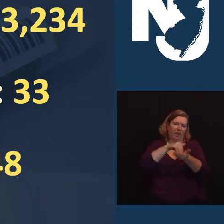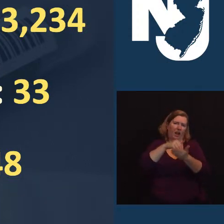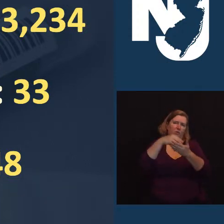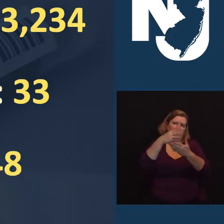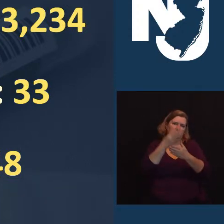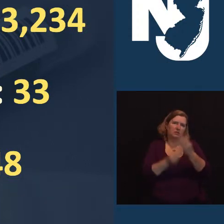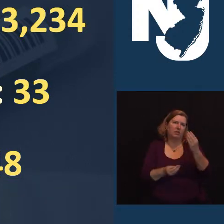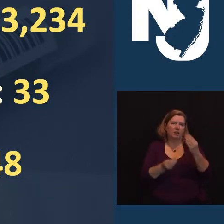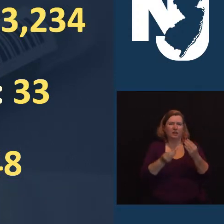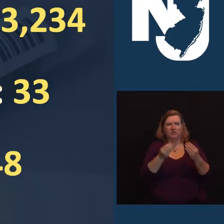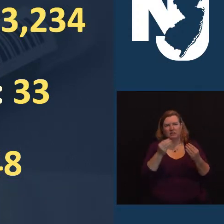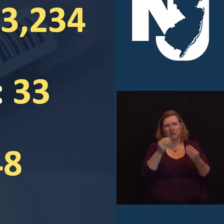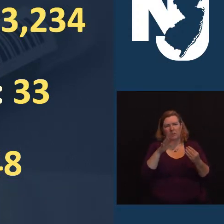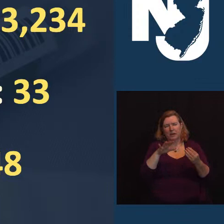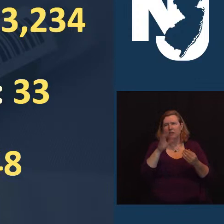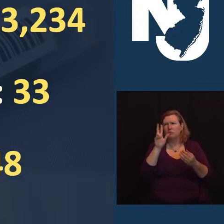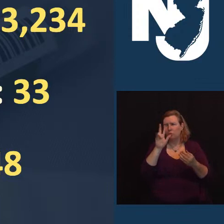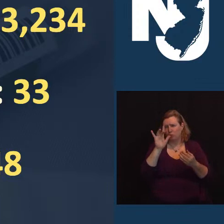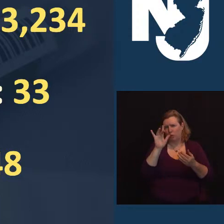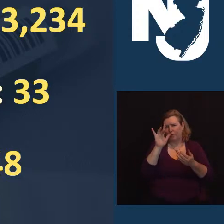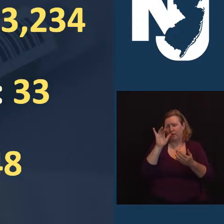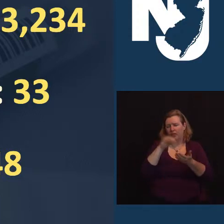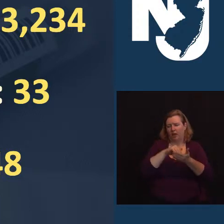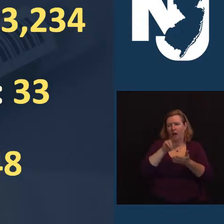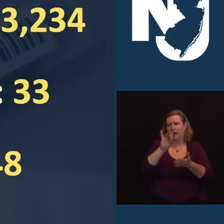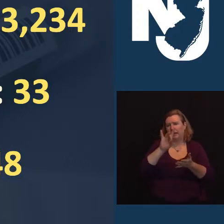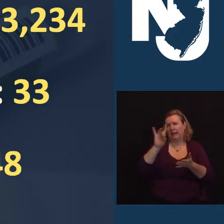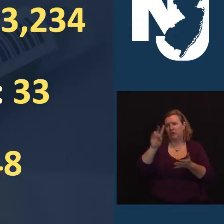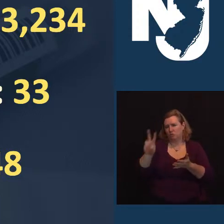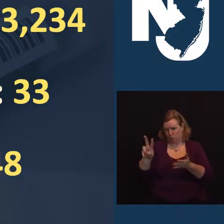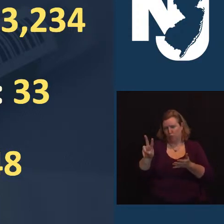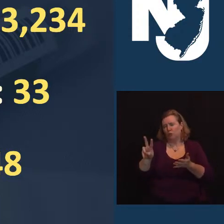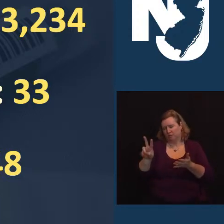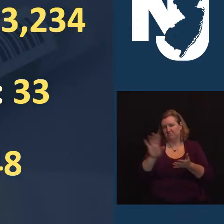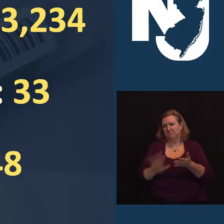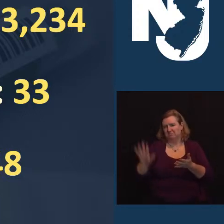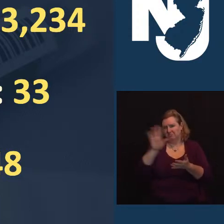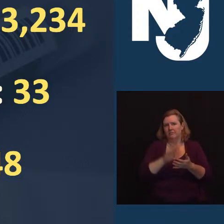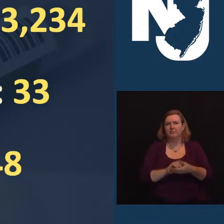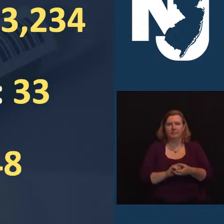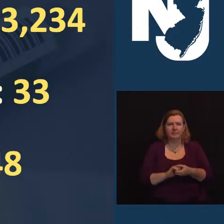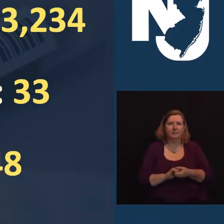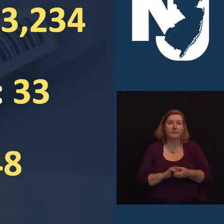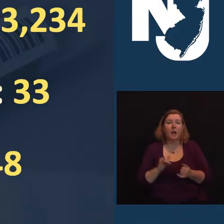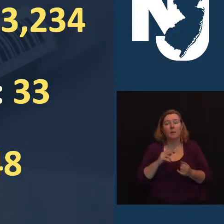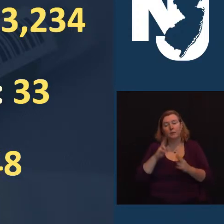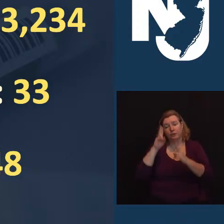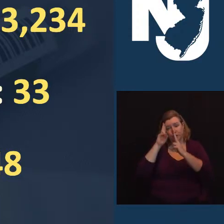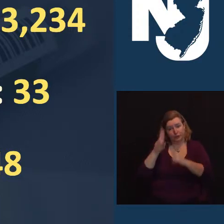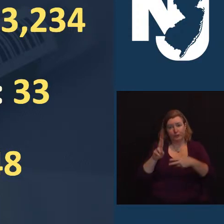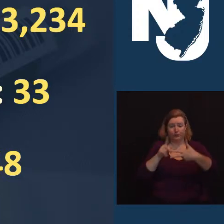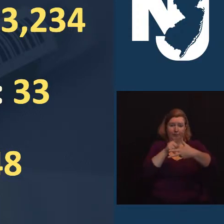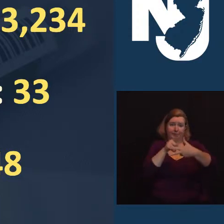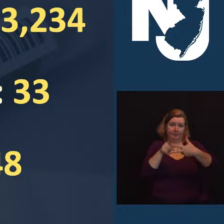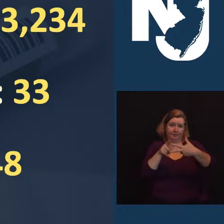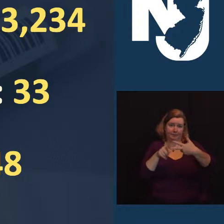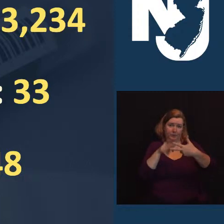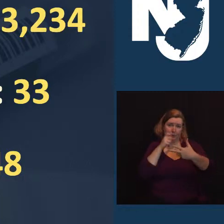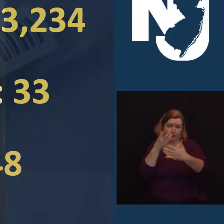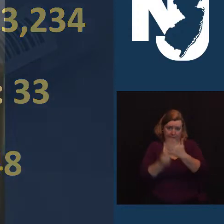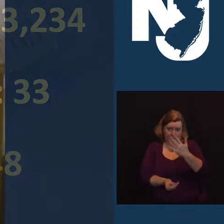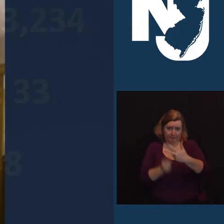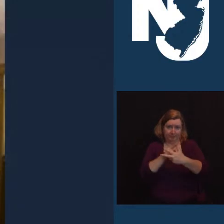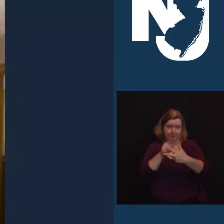25,882. And as we always do, let's take a couple of minutes to remember and honor the lives of 3 more who we have recently